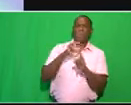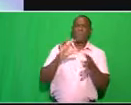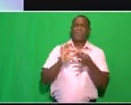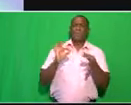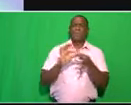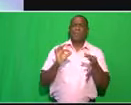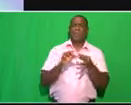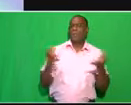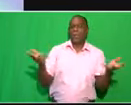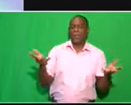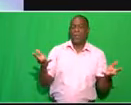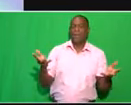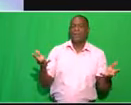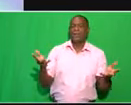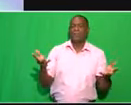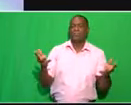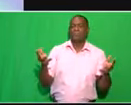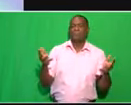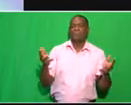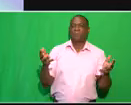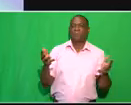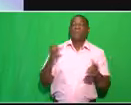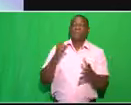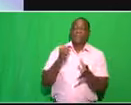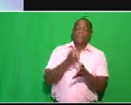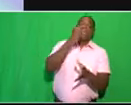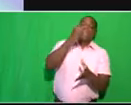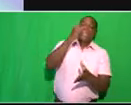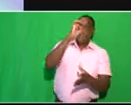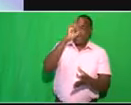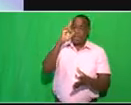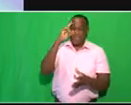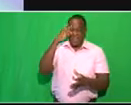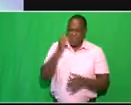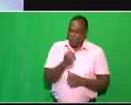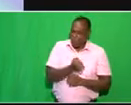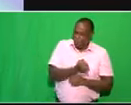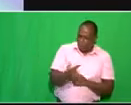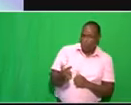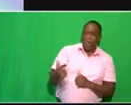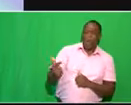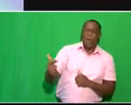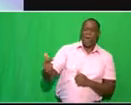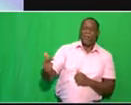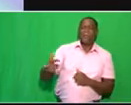That slogan was secondary education for all,